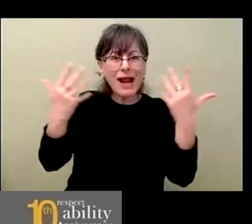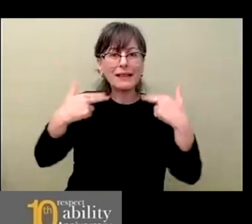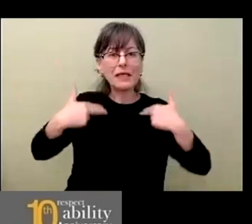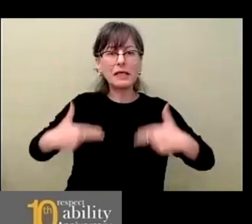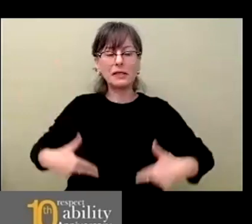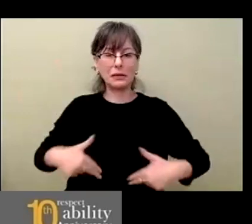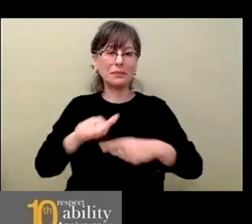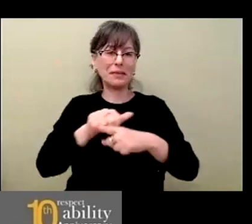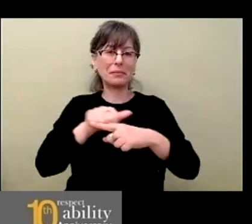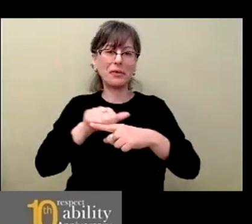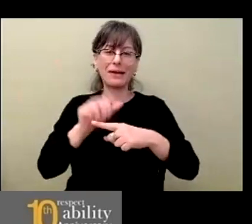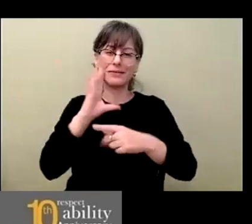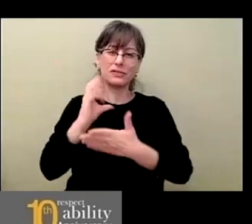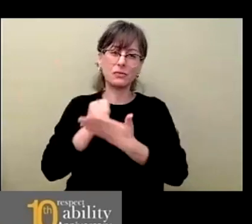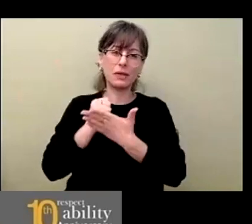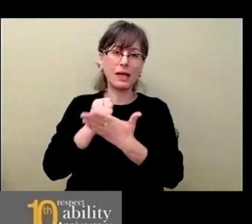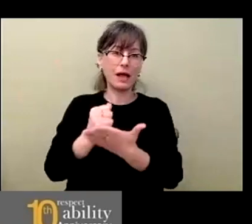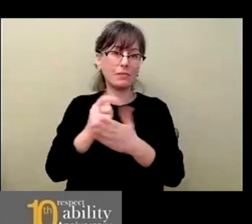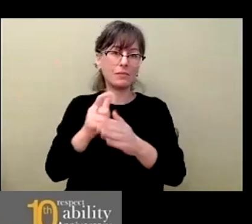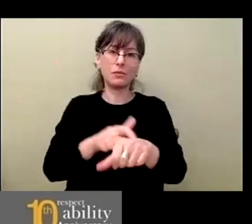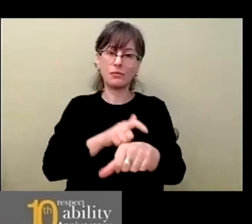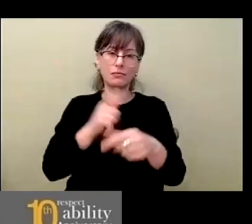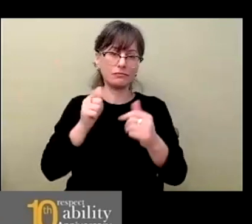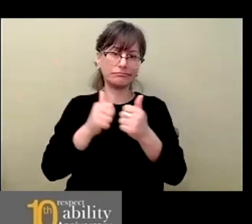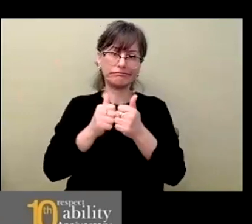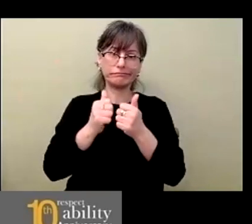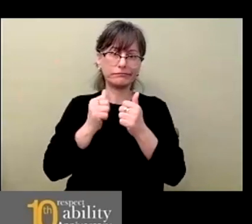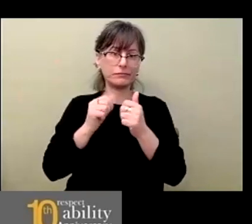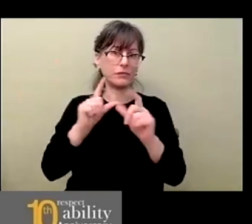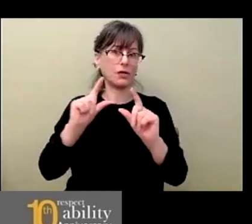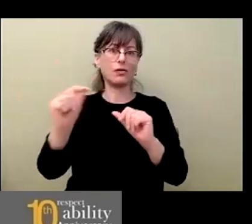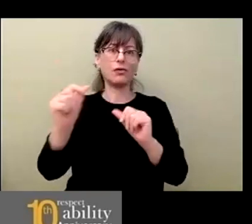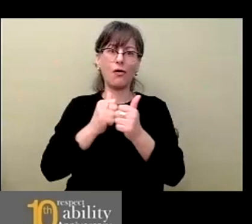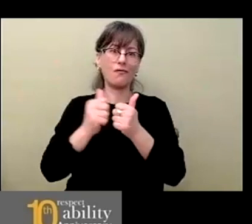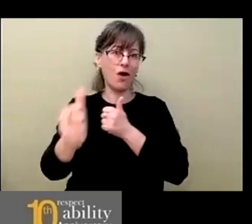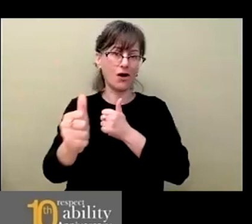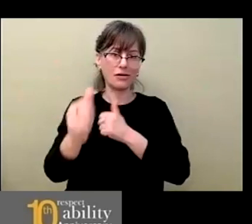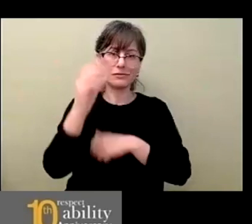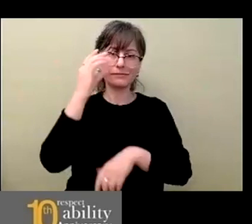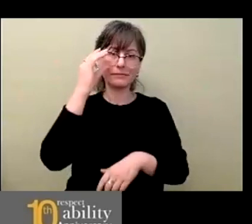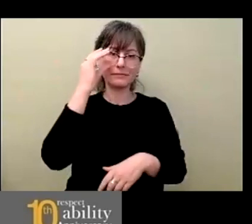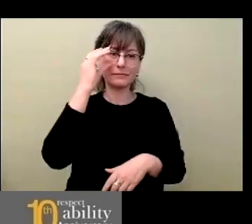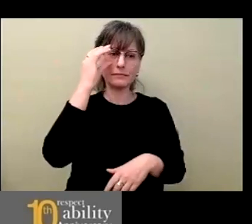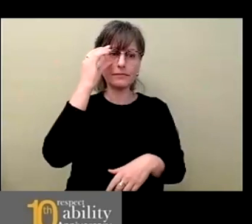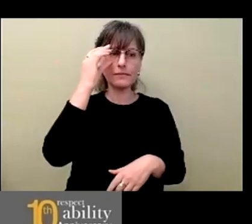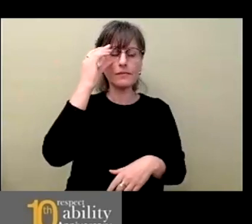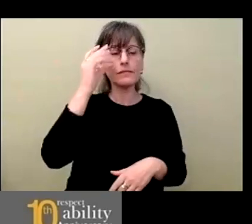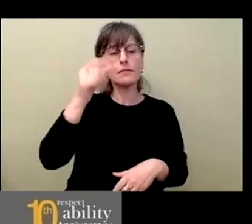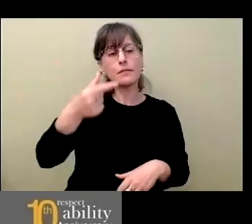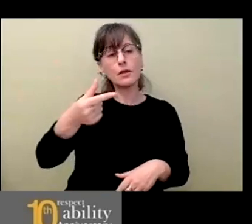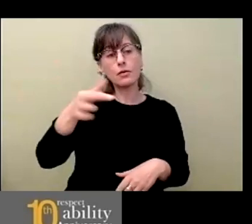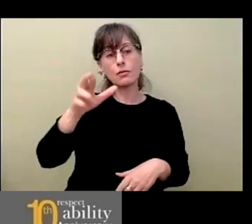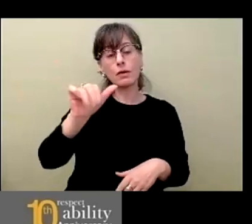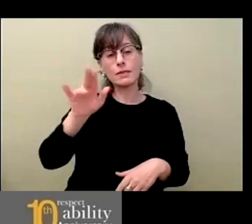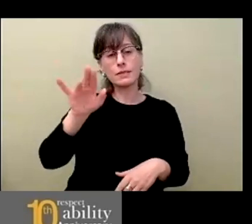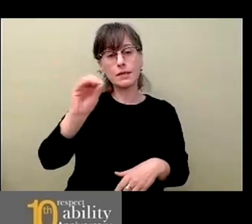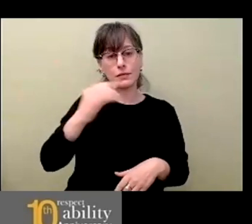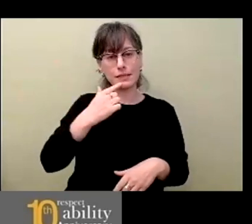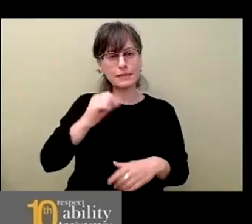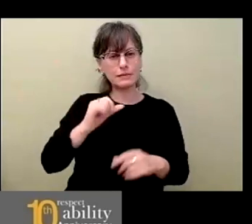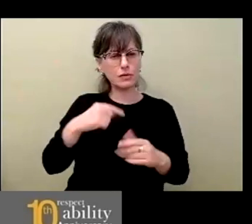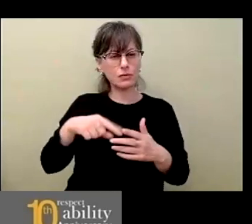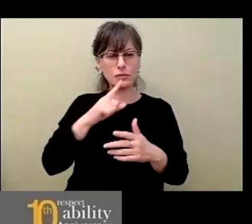life, because that will serve you and go a long way. All right, thanks for that, Jimmy. Yes, those are all essential